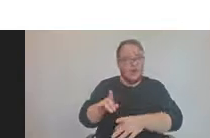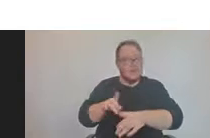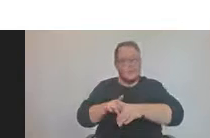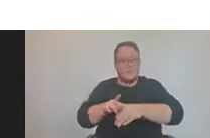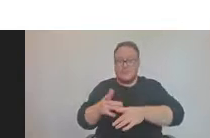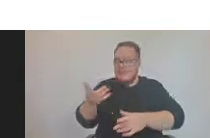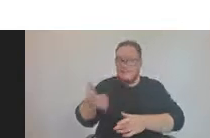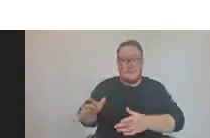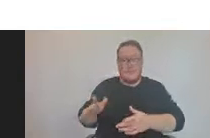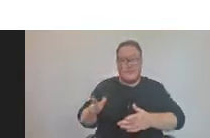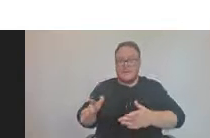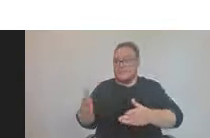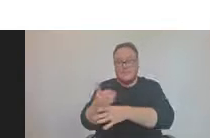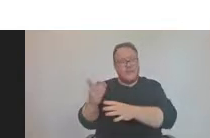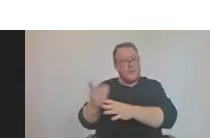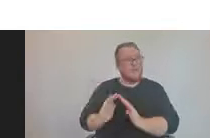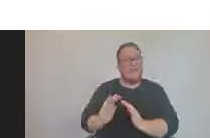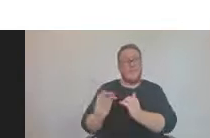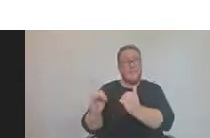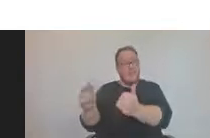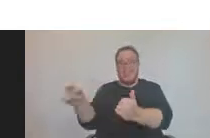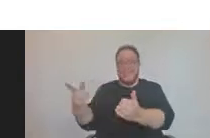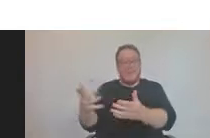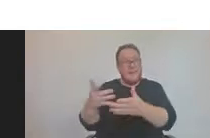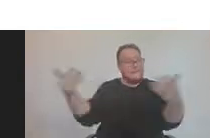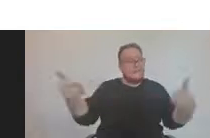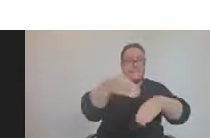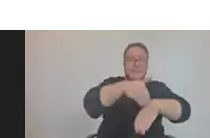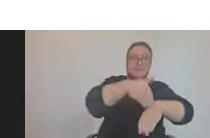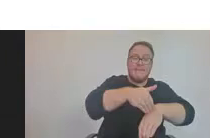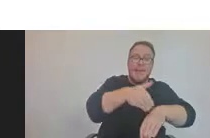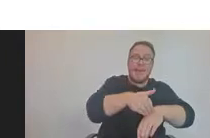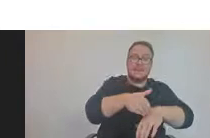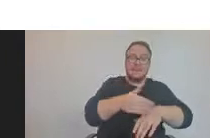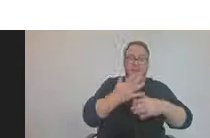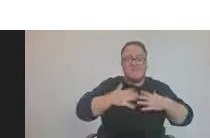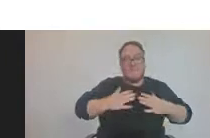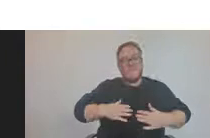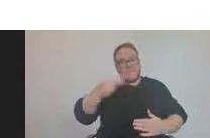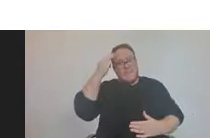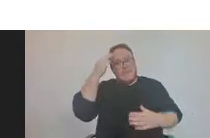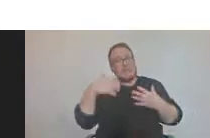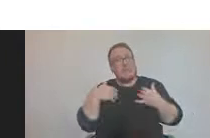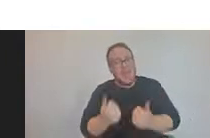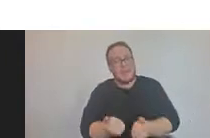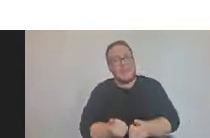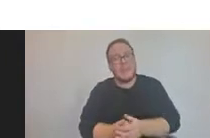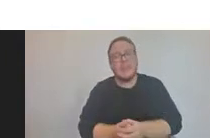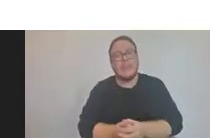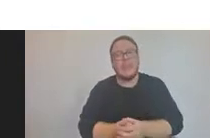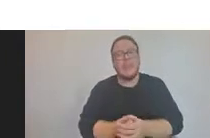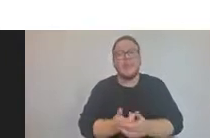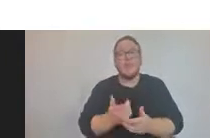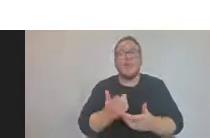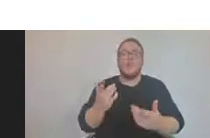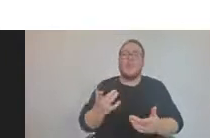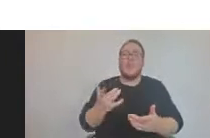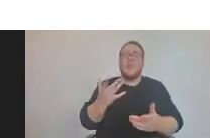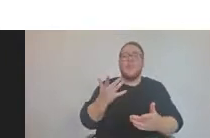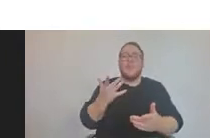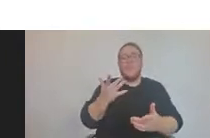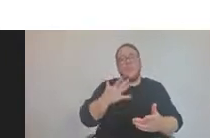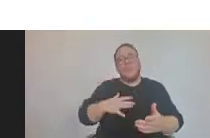well. That has an impact both in terms of the physical and mental health, and what I've been very keen to ensure is that we have the right health and wellbeing support to